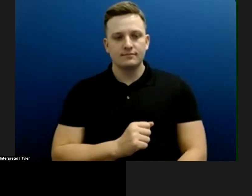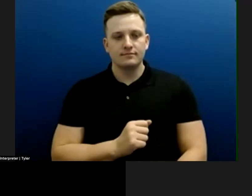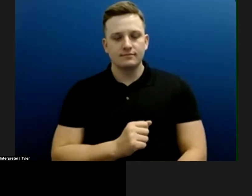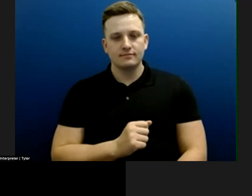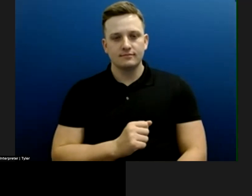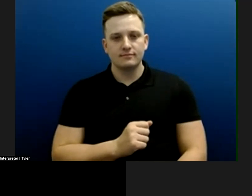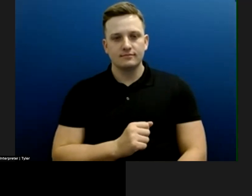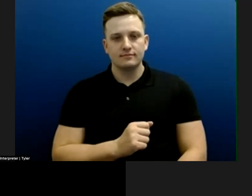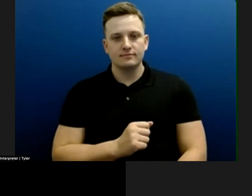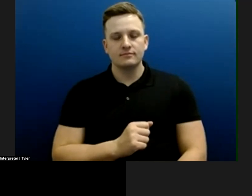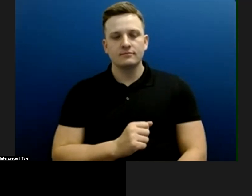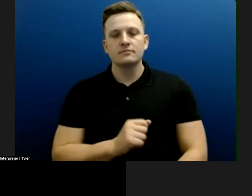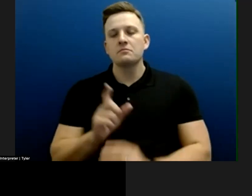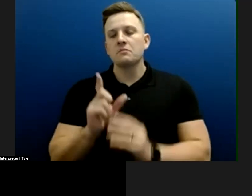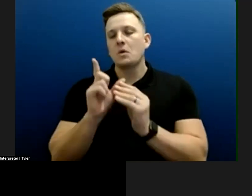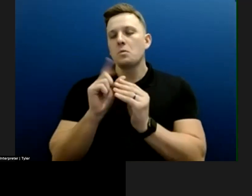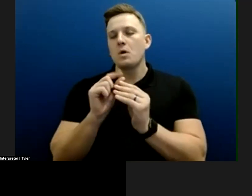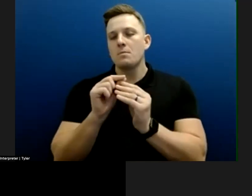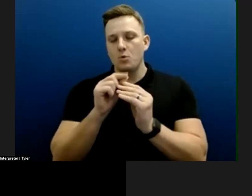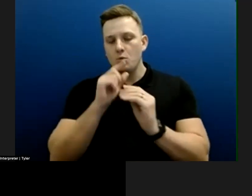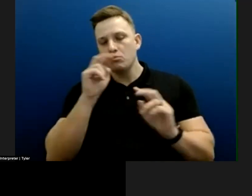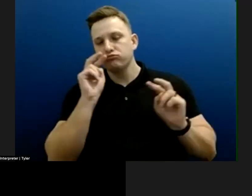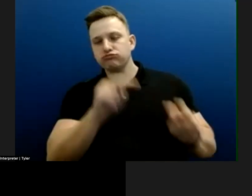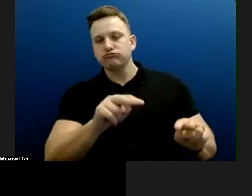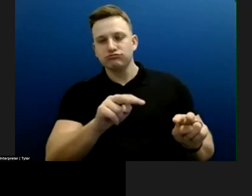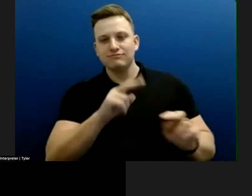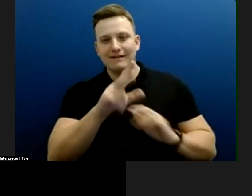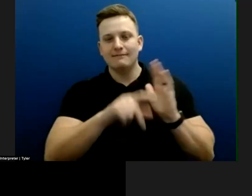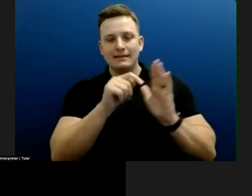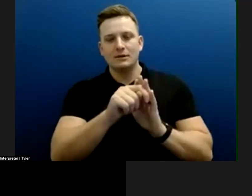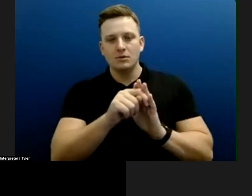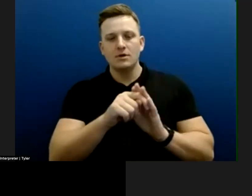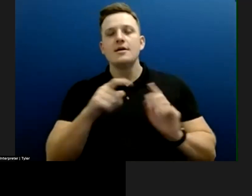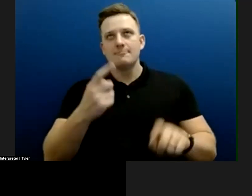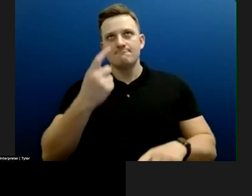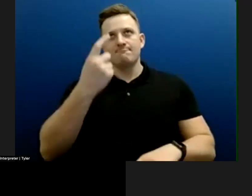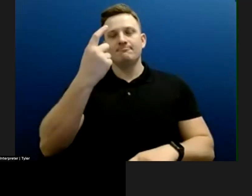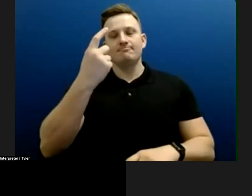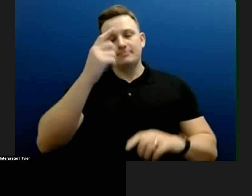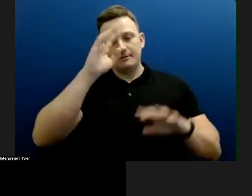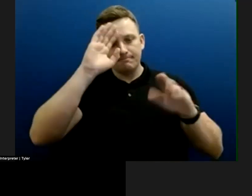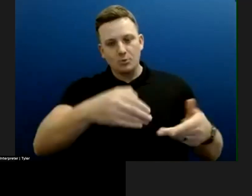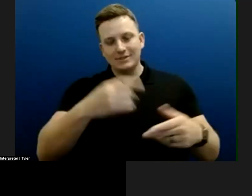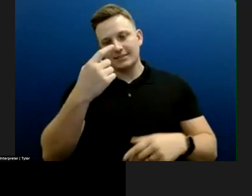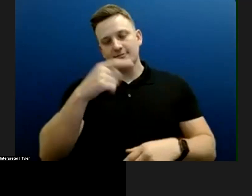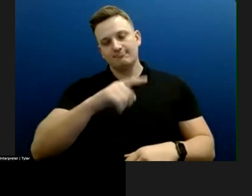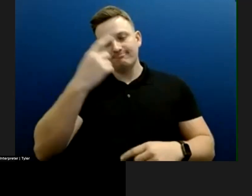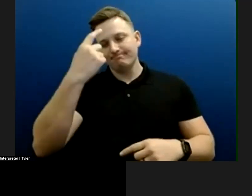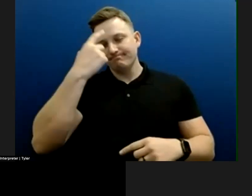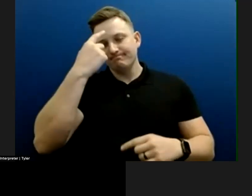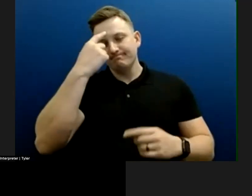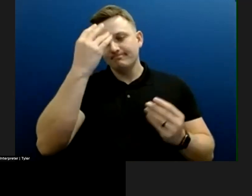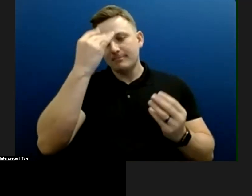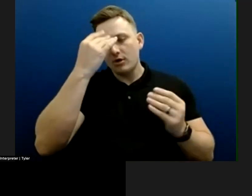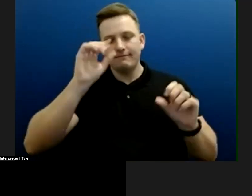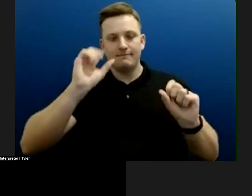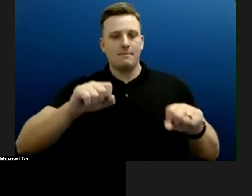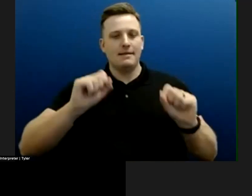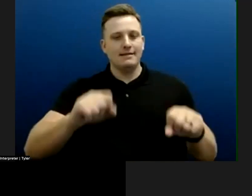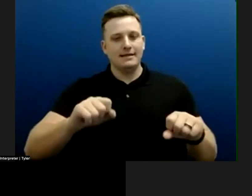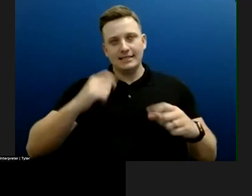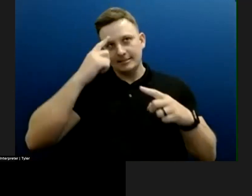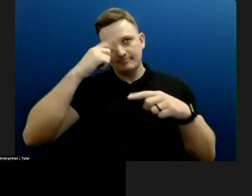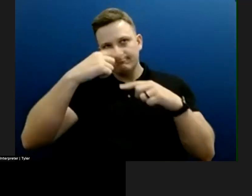So one more watch of this, and you're thinking cognitive abilities, cognitive potentials. What